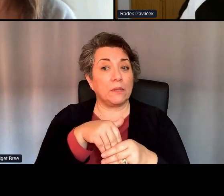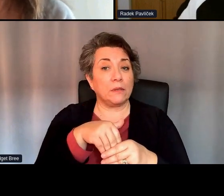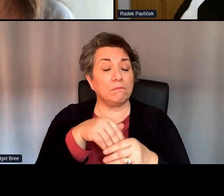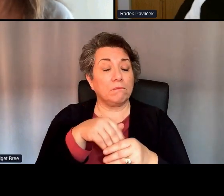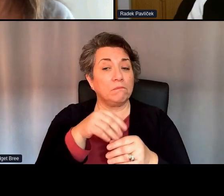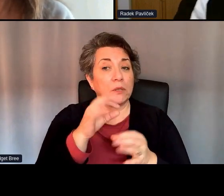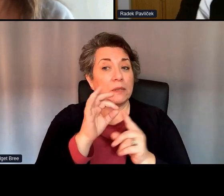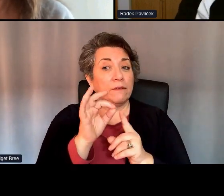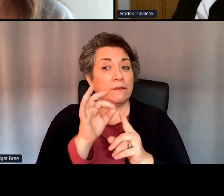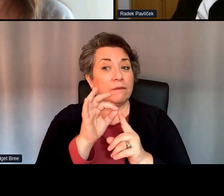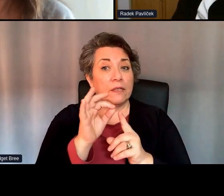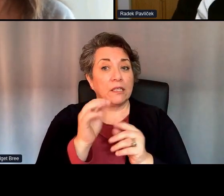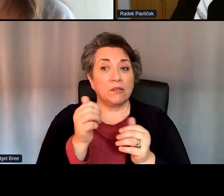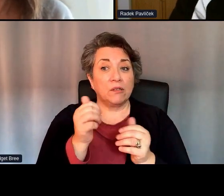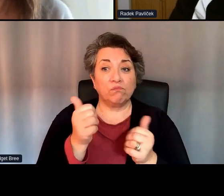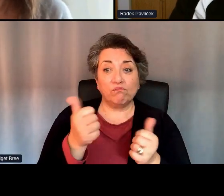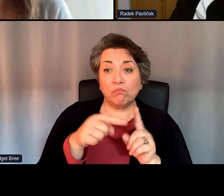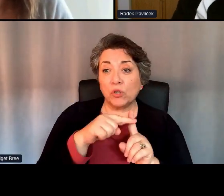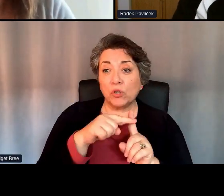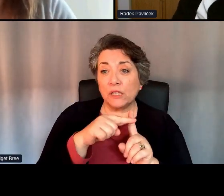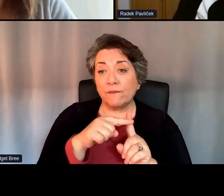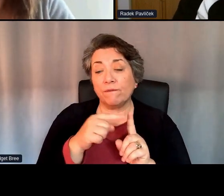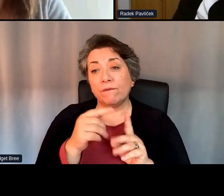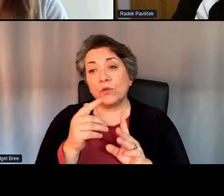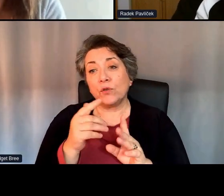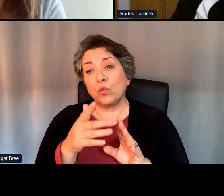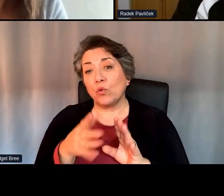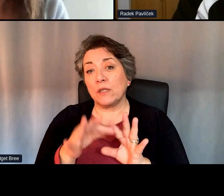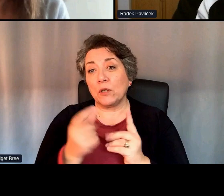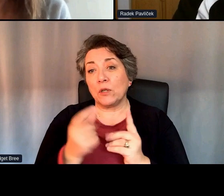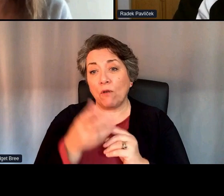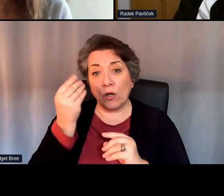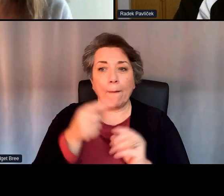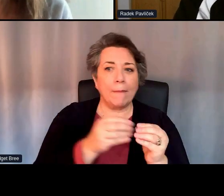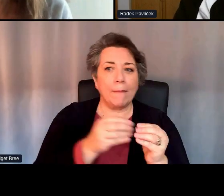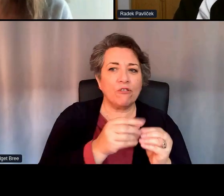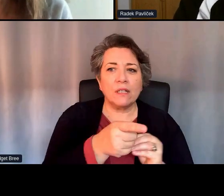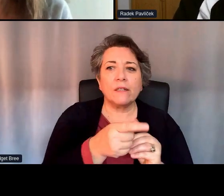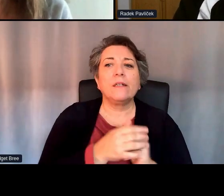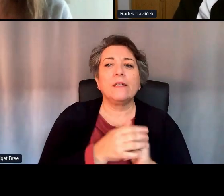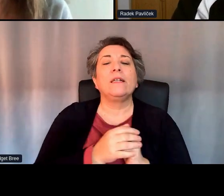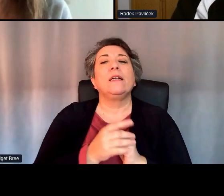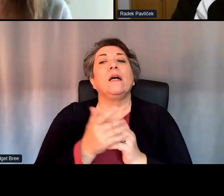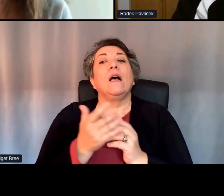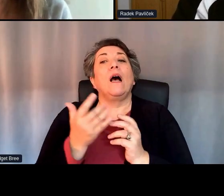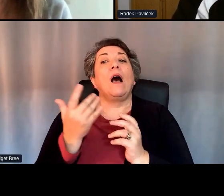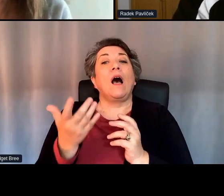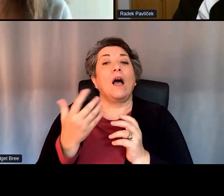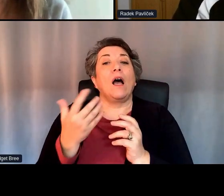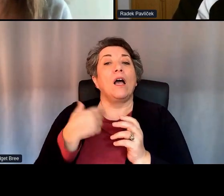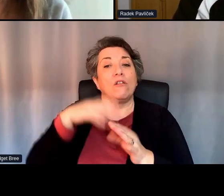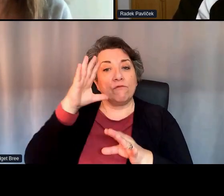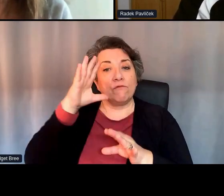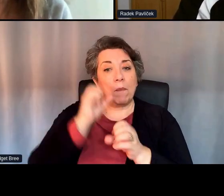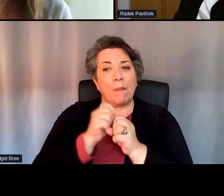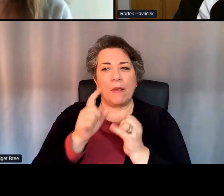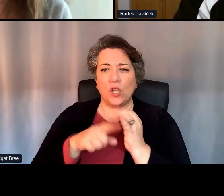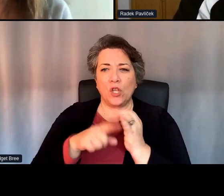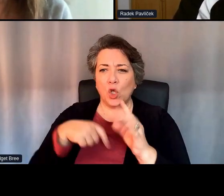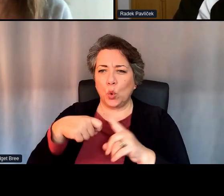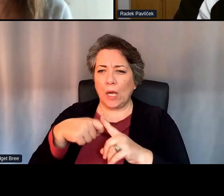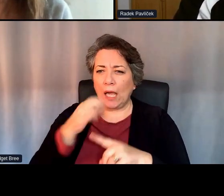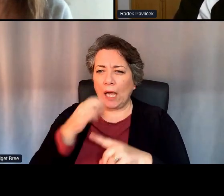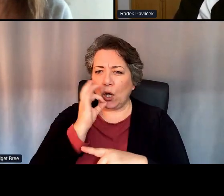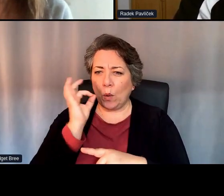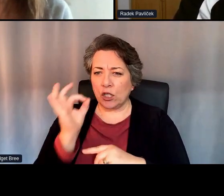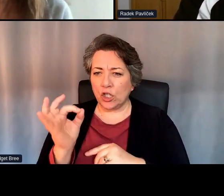specific good things, or something you learned? Yeah, Beatriz? I just remember about the UK question. So we